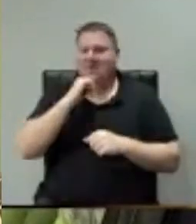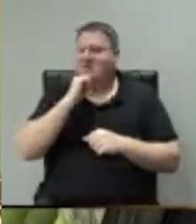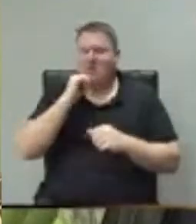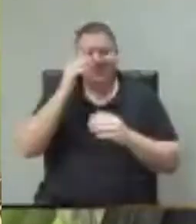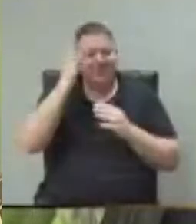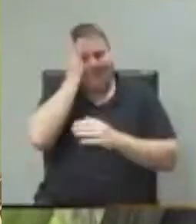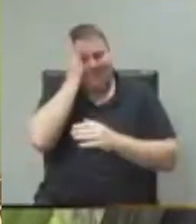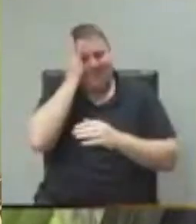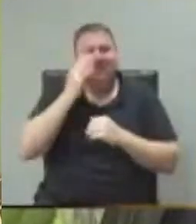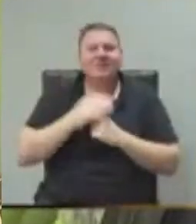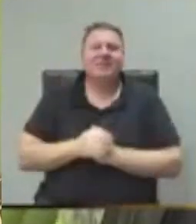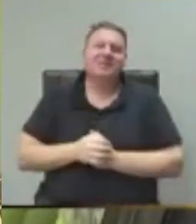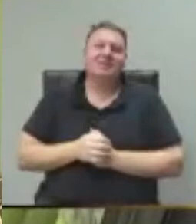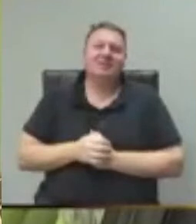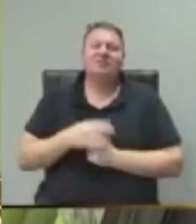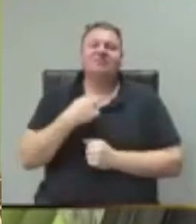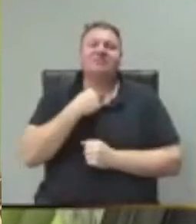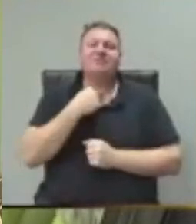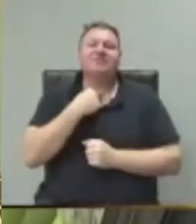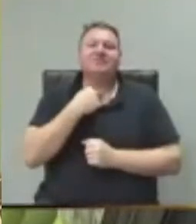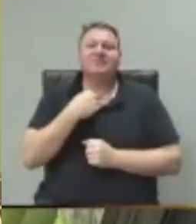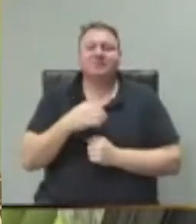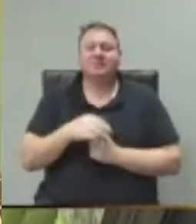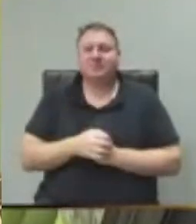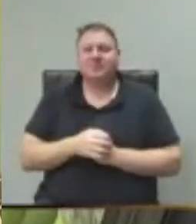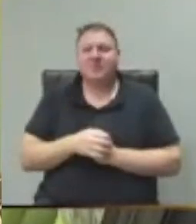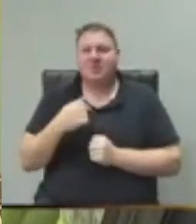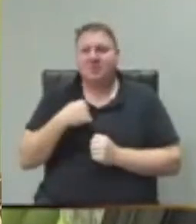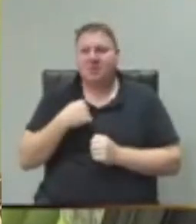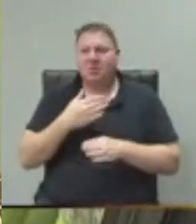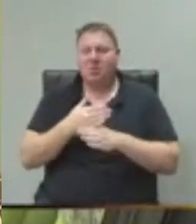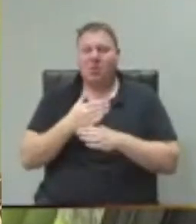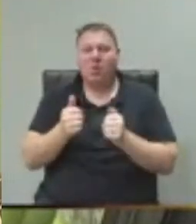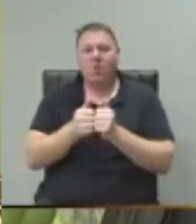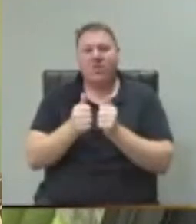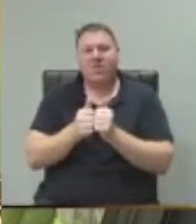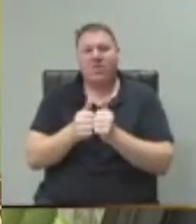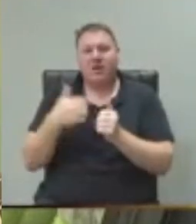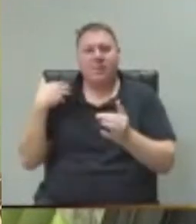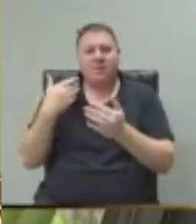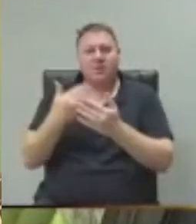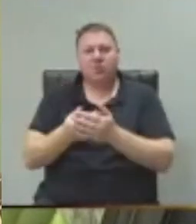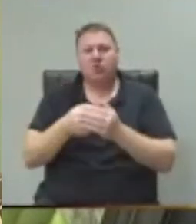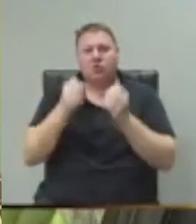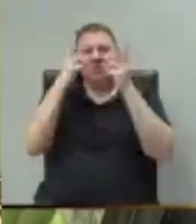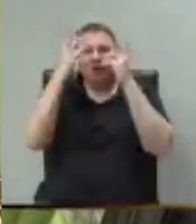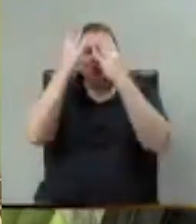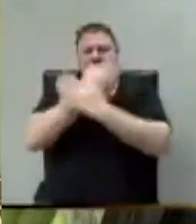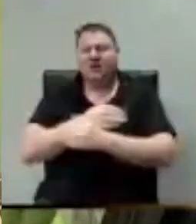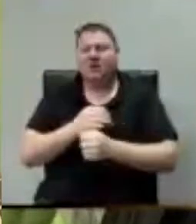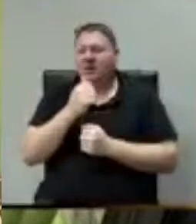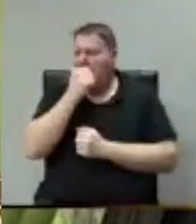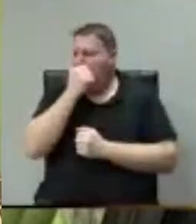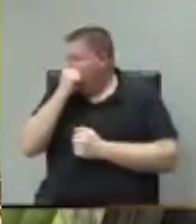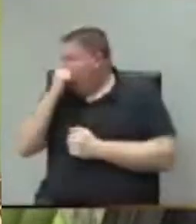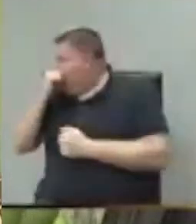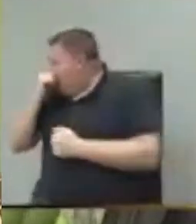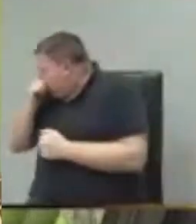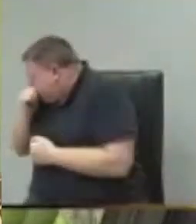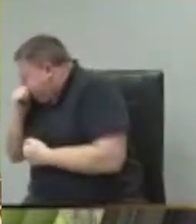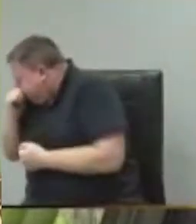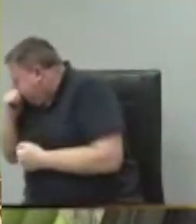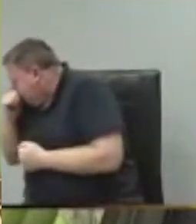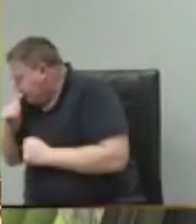And unfortunately, sometimes I work with them until 12 midnight. It's like